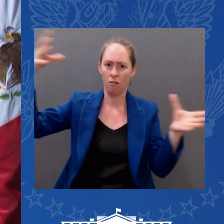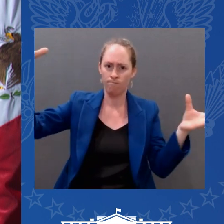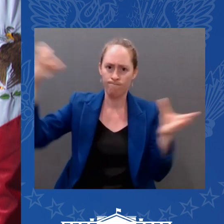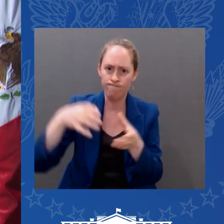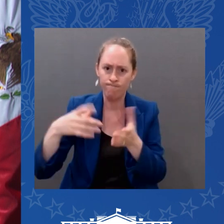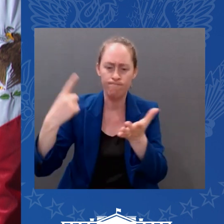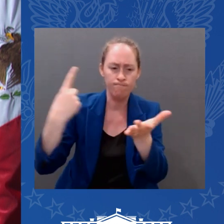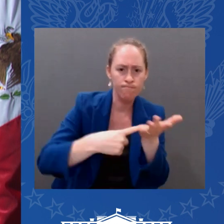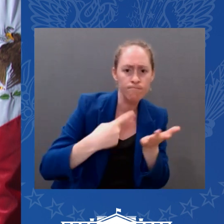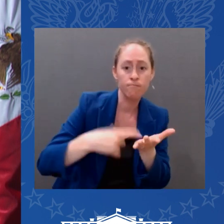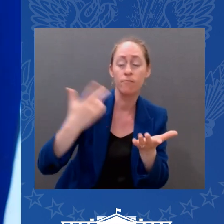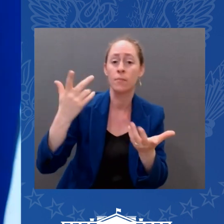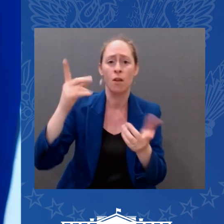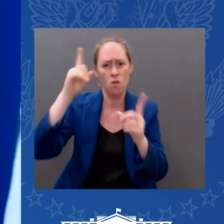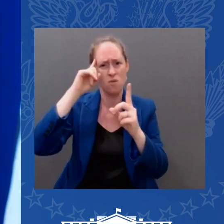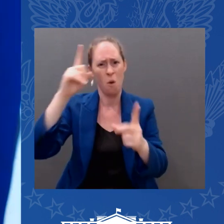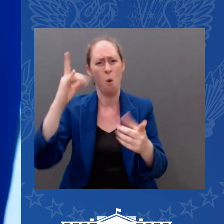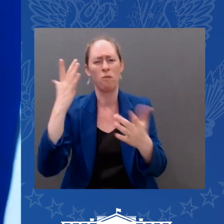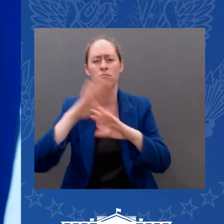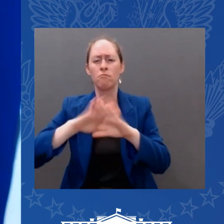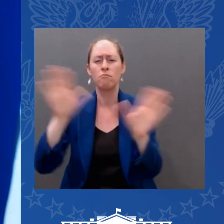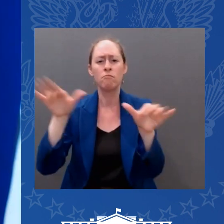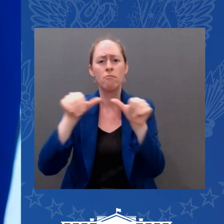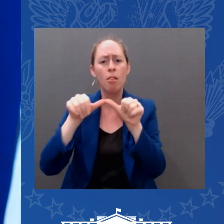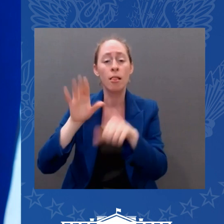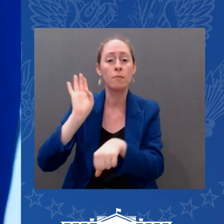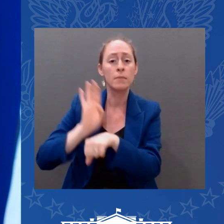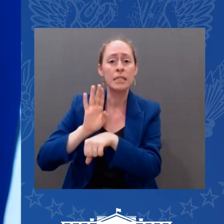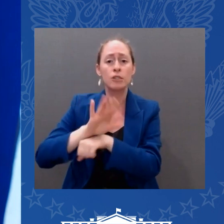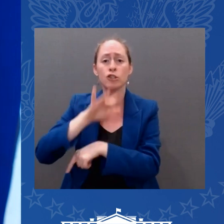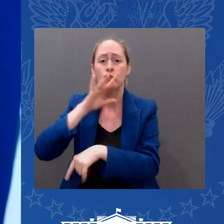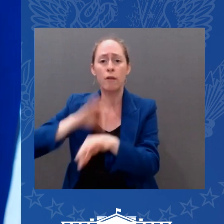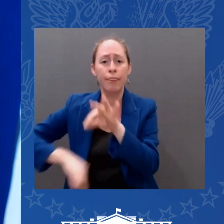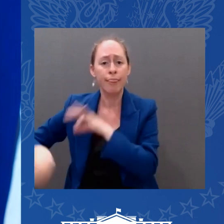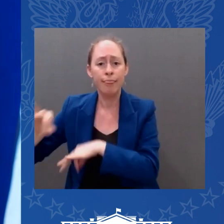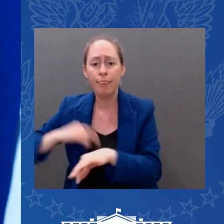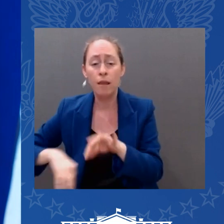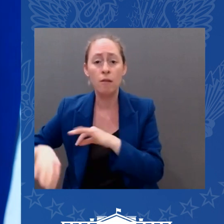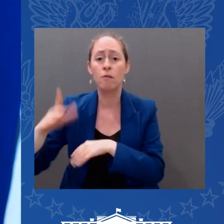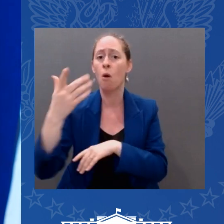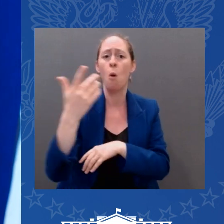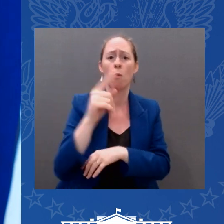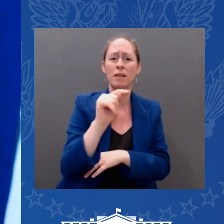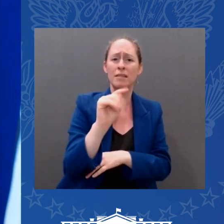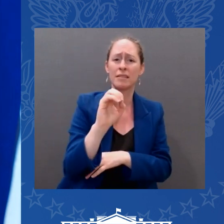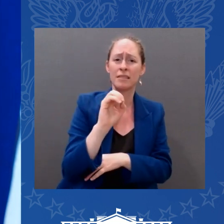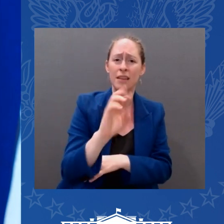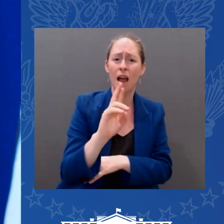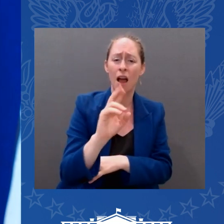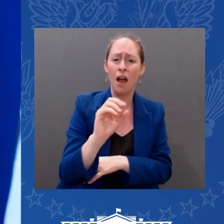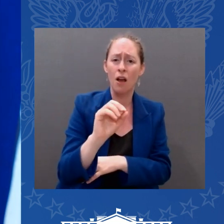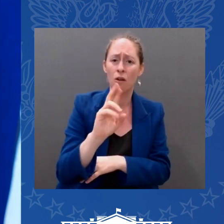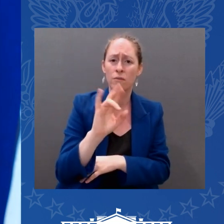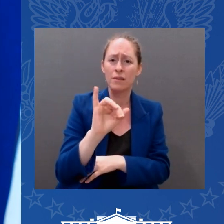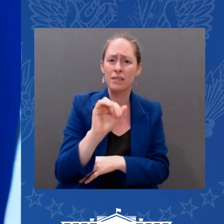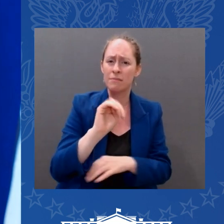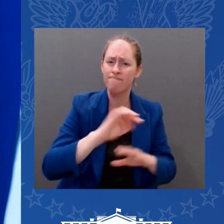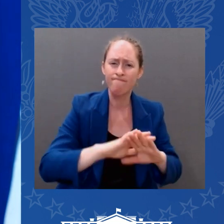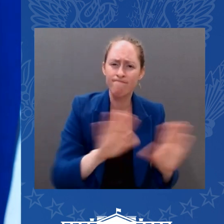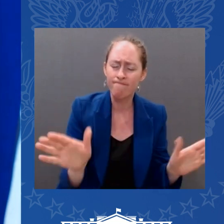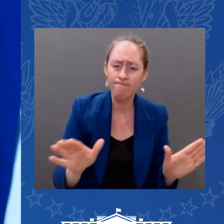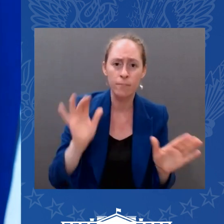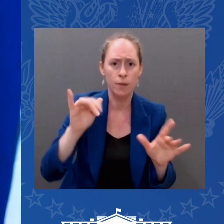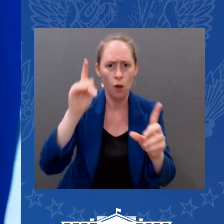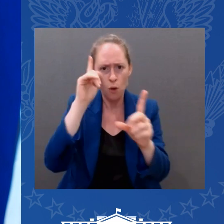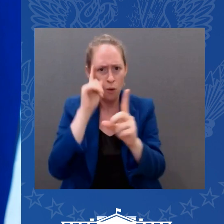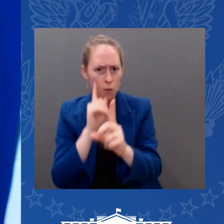I would particularly like to refer to the Lima Commitment. This was adopted in said